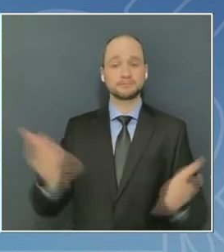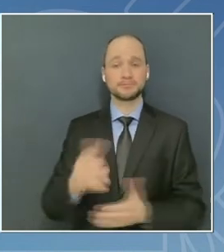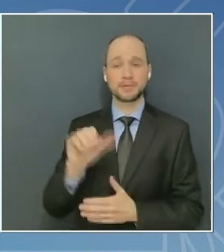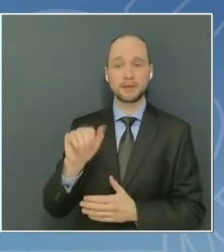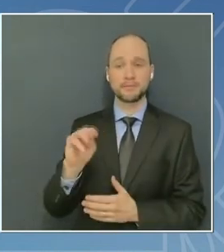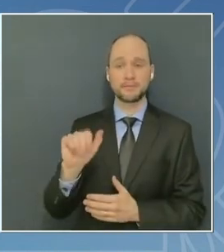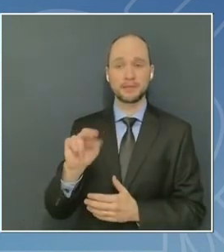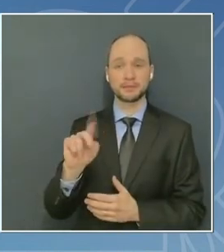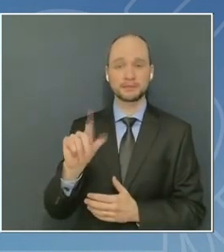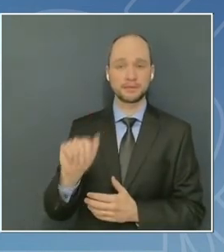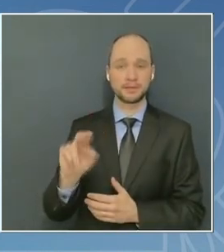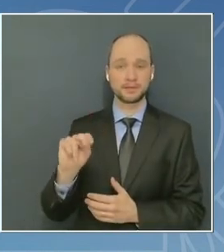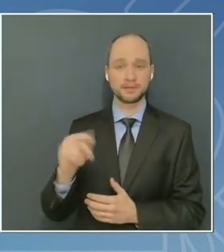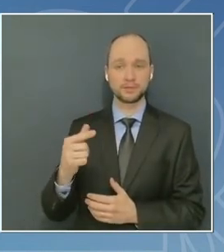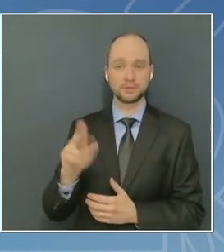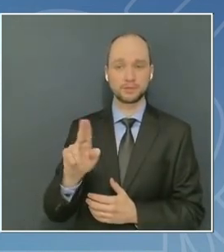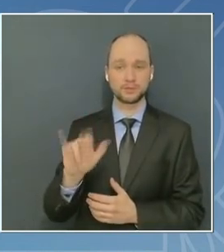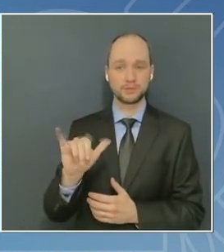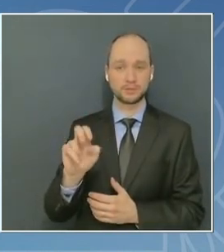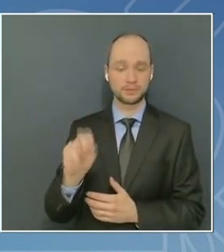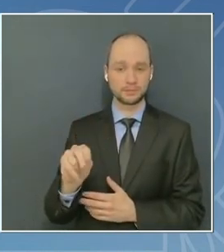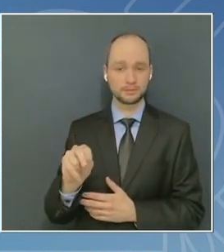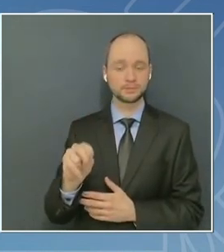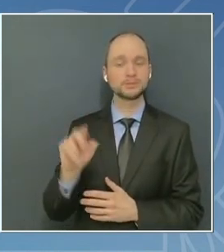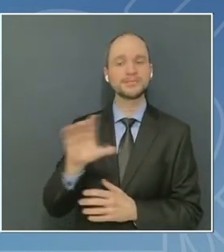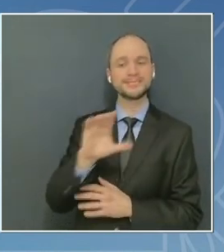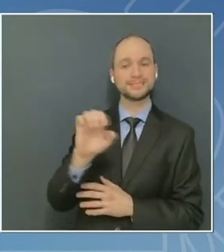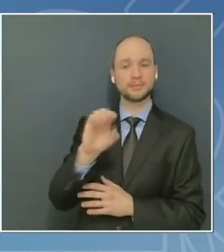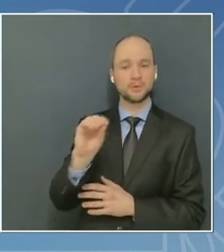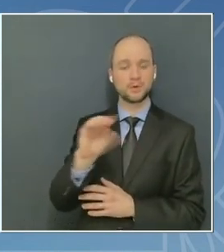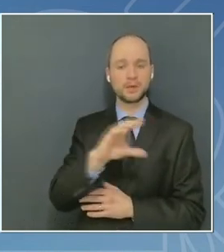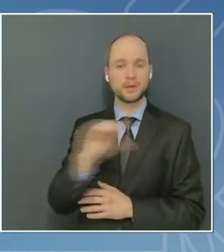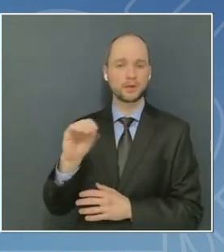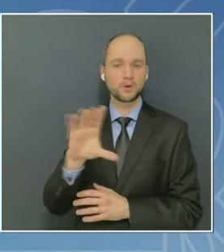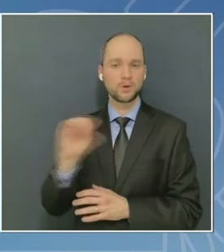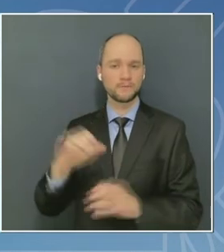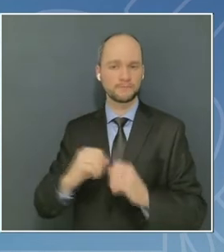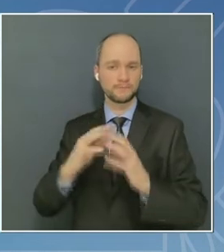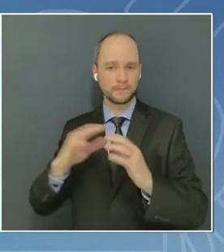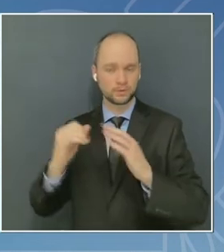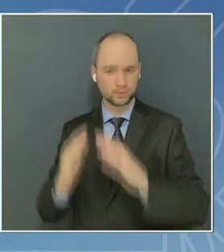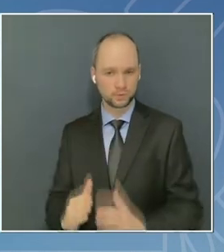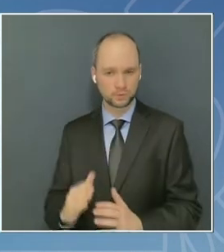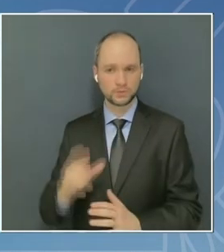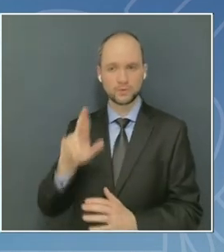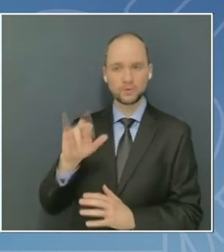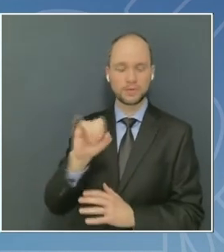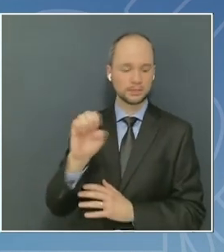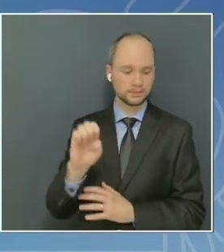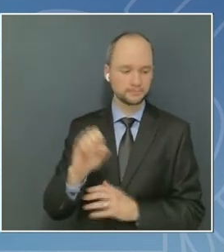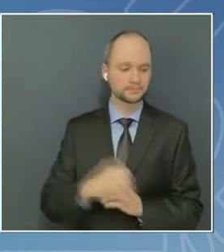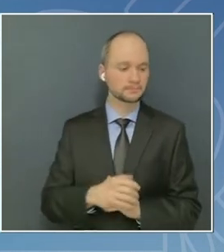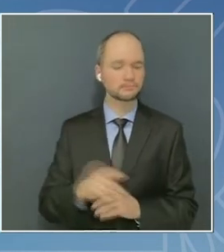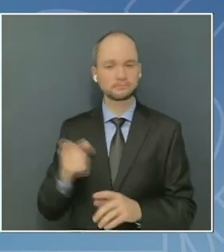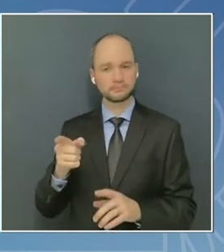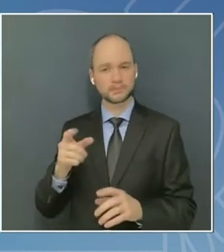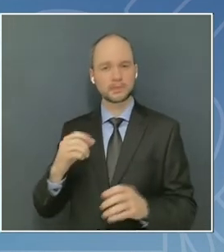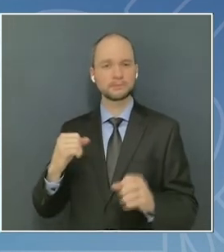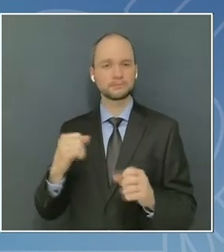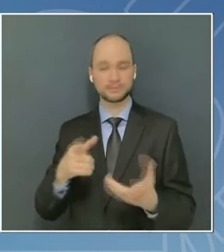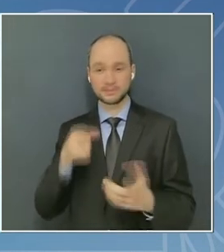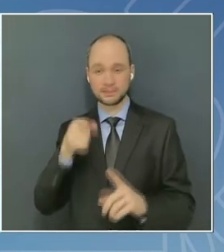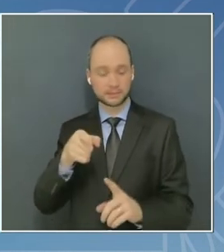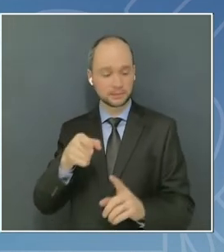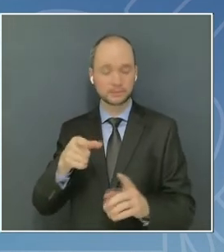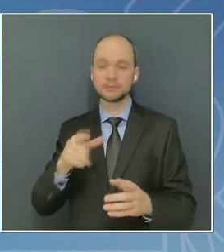Amanda is the CEO and co-founder of RISE, a nonprofit civil rights organization which fights for the rights of sexual